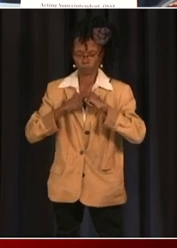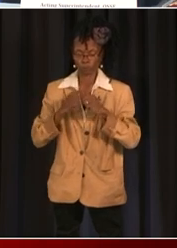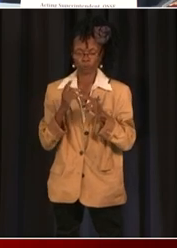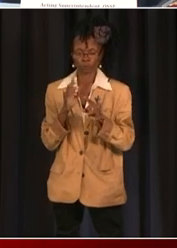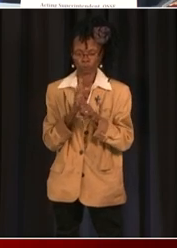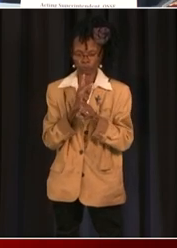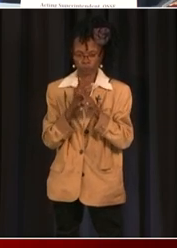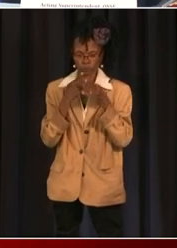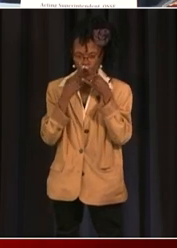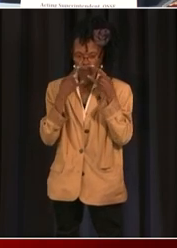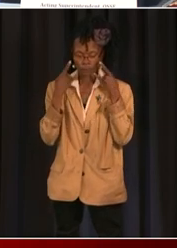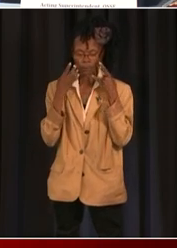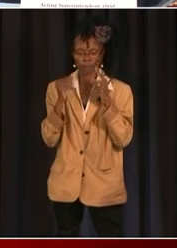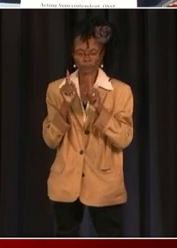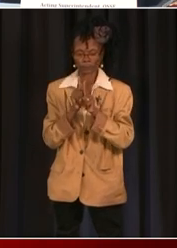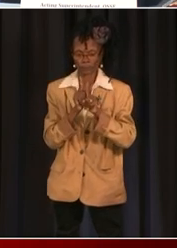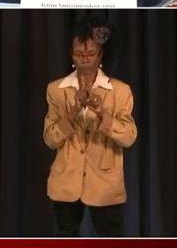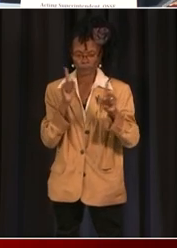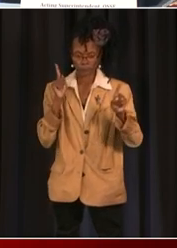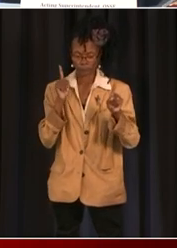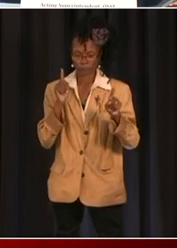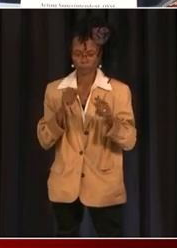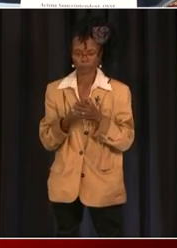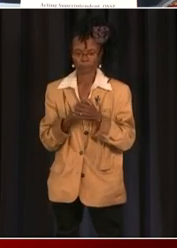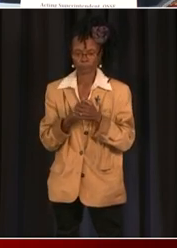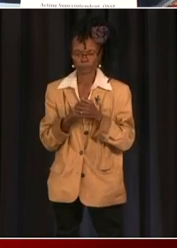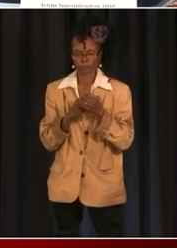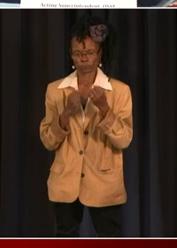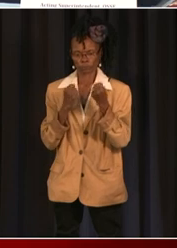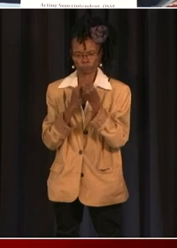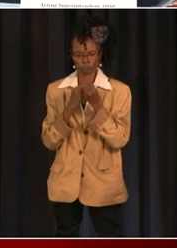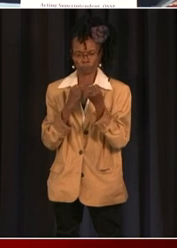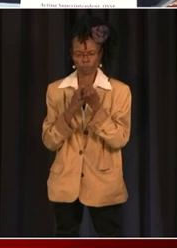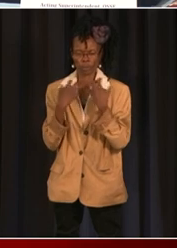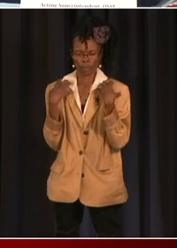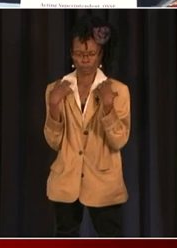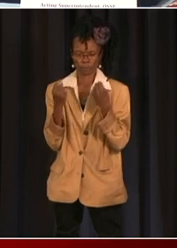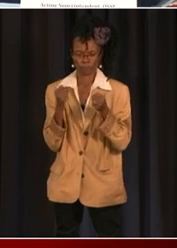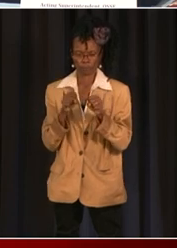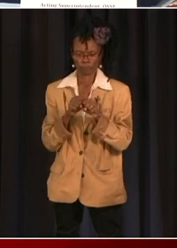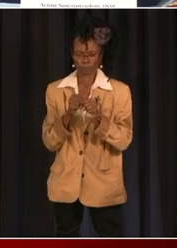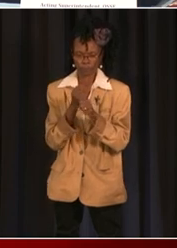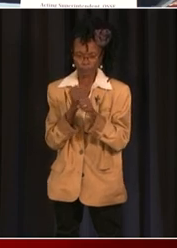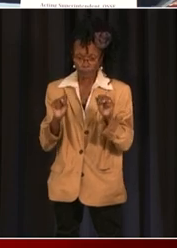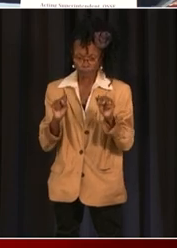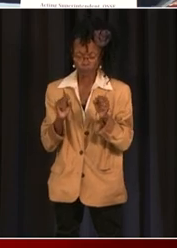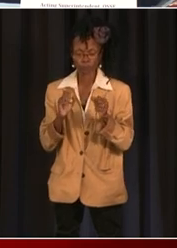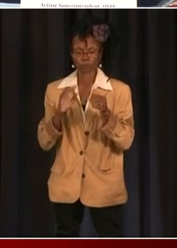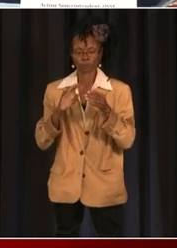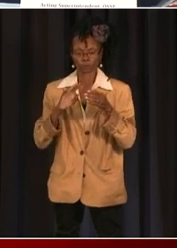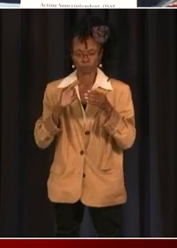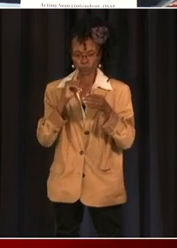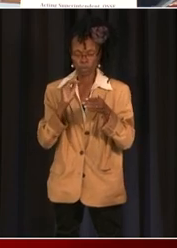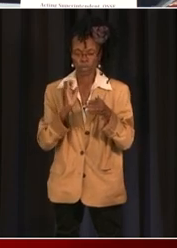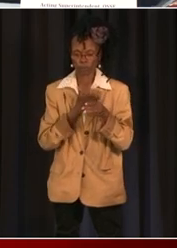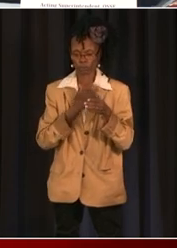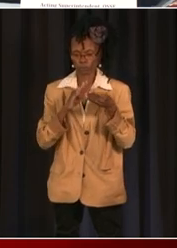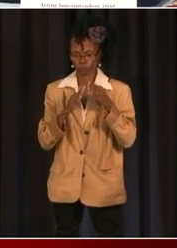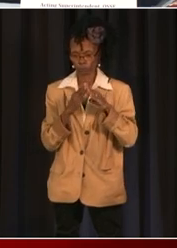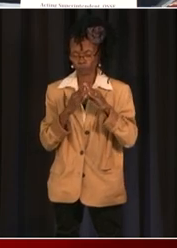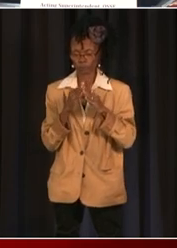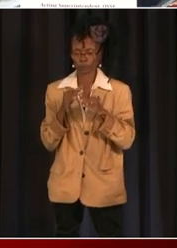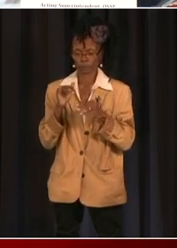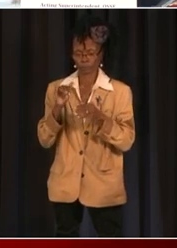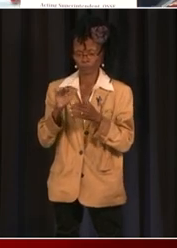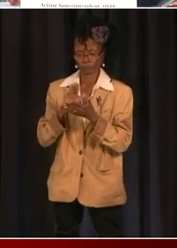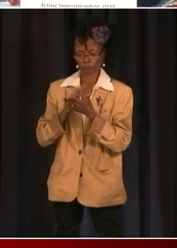physical distancing, and other strategies to support health and the safety of our school communities. Schools